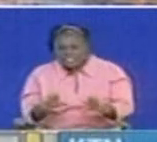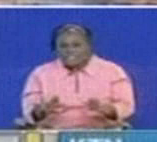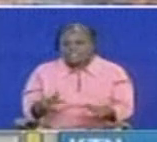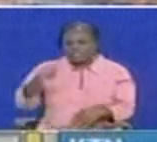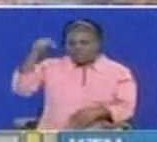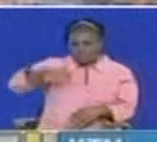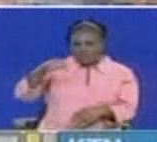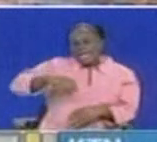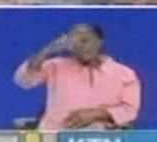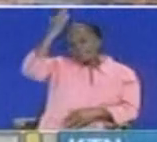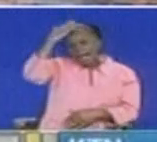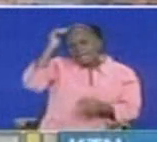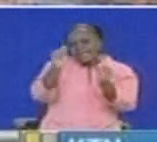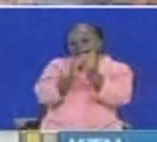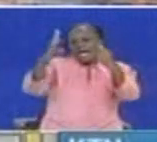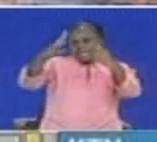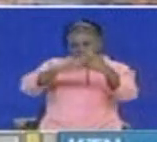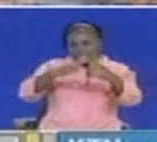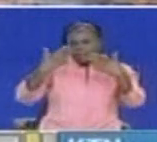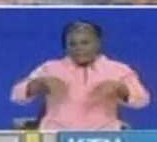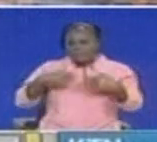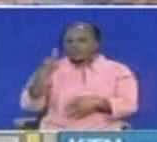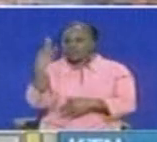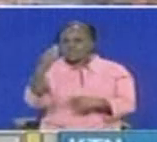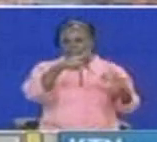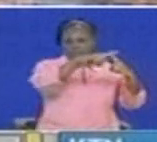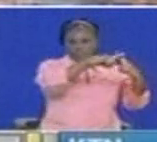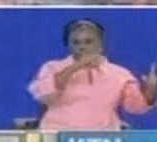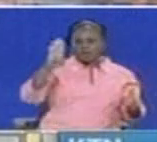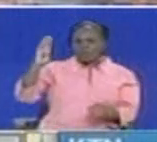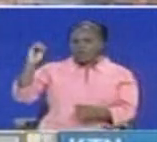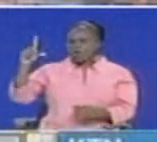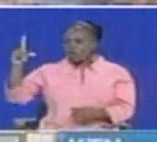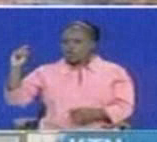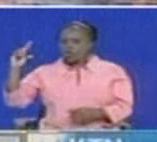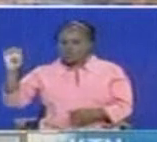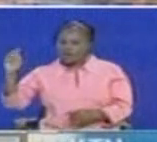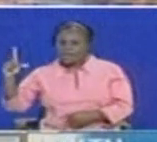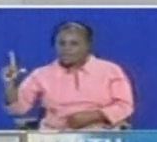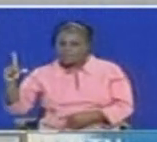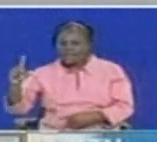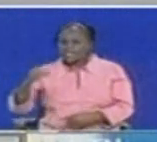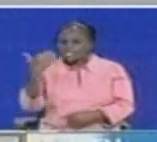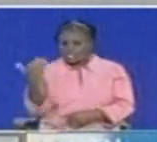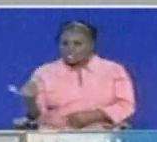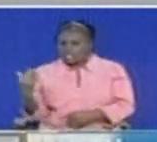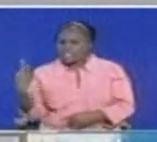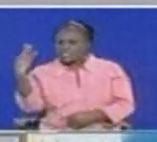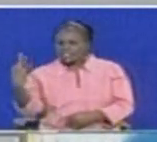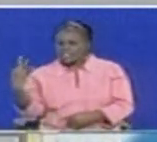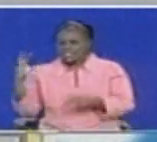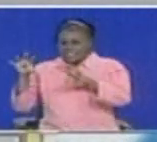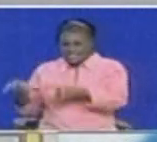Monday, the 19th of May, 3 people were killed at Bolole in Takaba, Mandera West. 3 children suffered